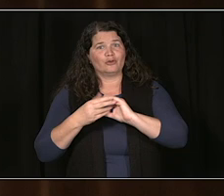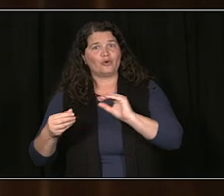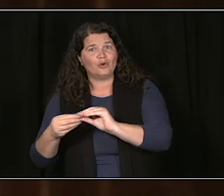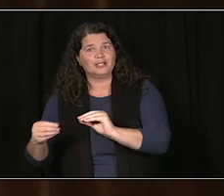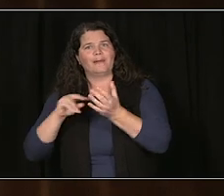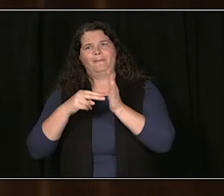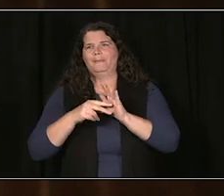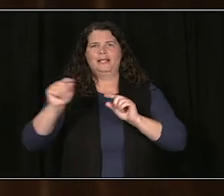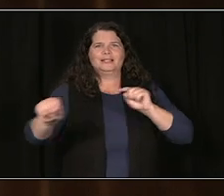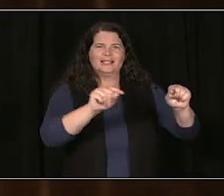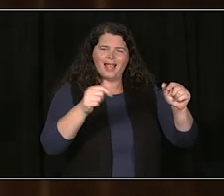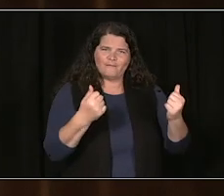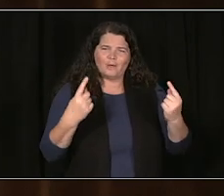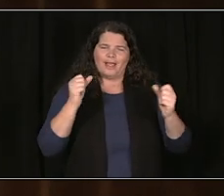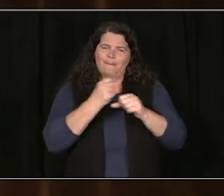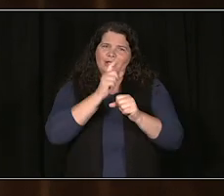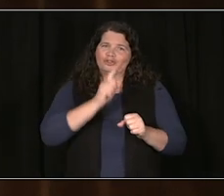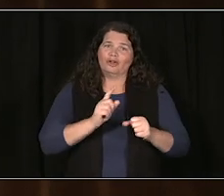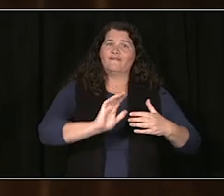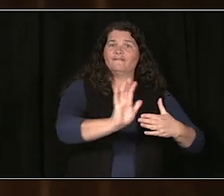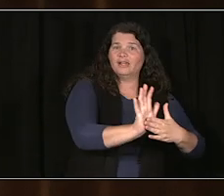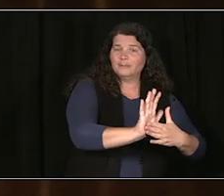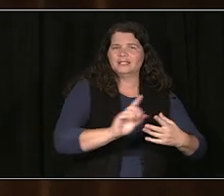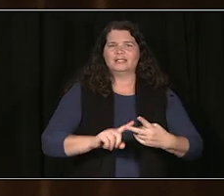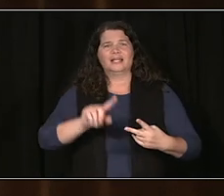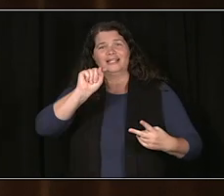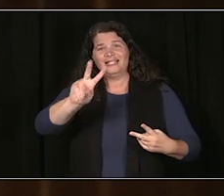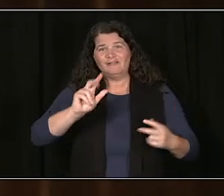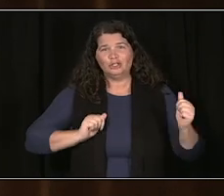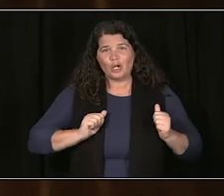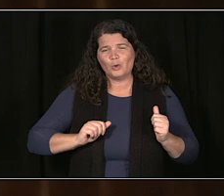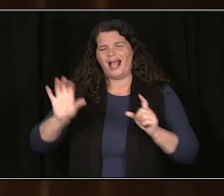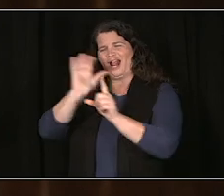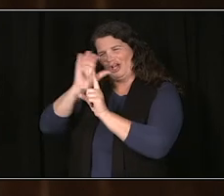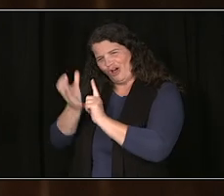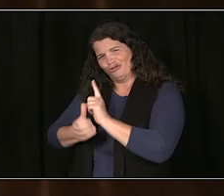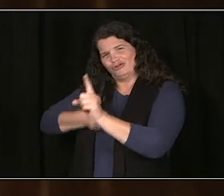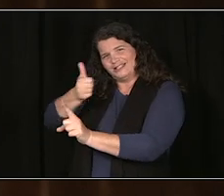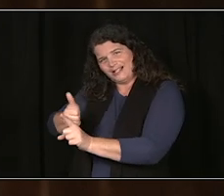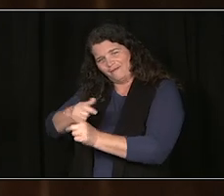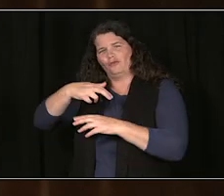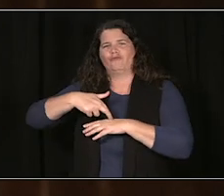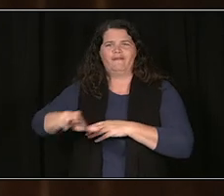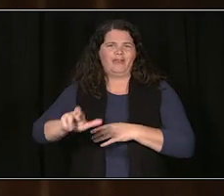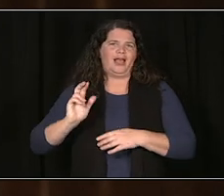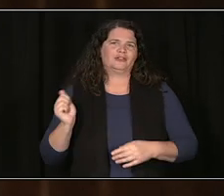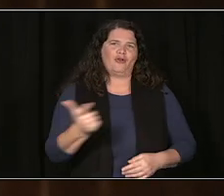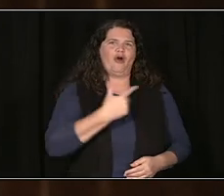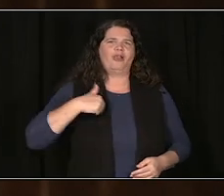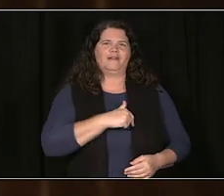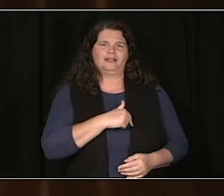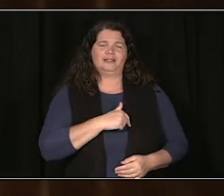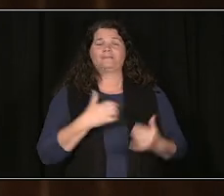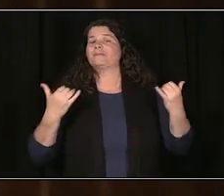that films and TV shows, and yes, even culture itself, reflects the voices of all of us. With that, it's